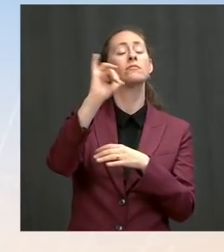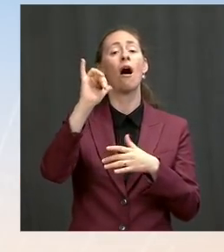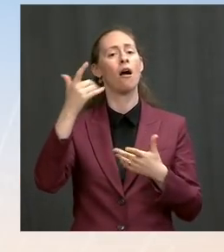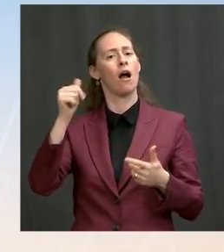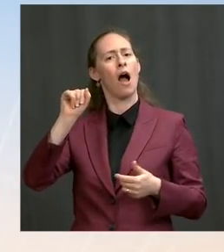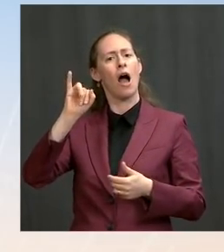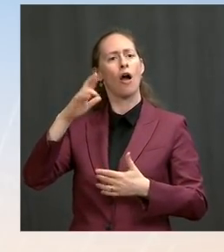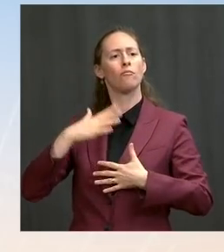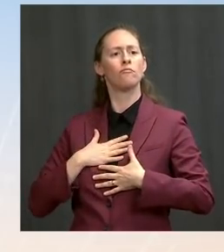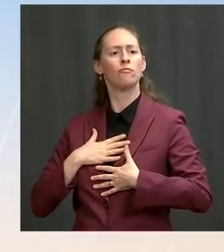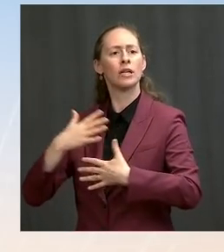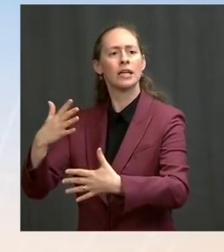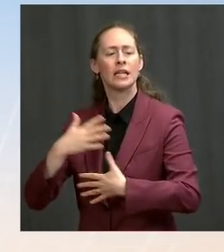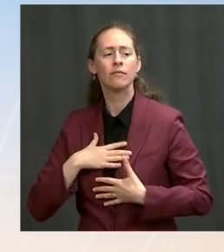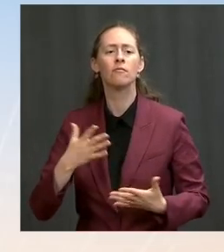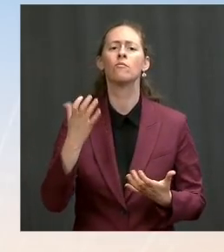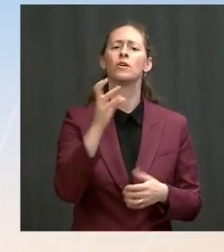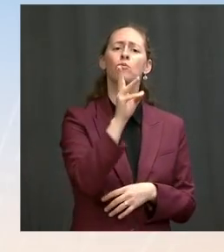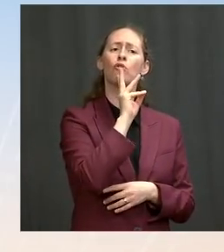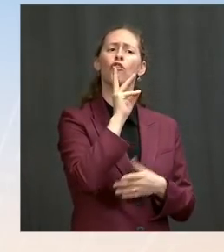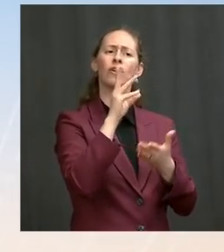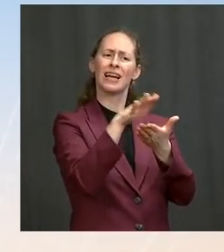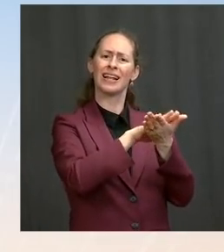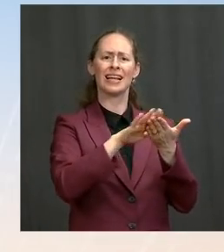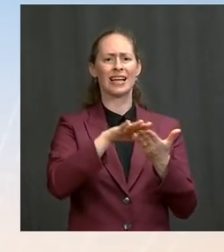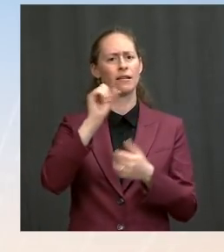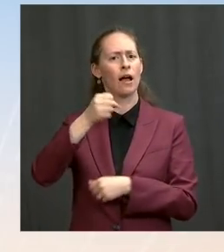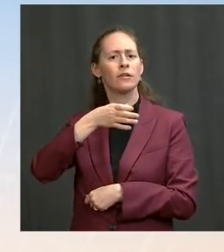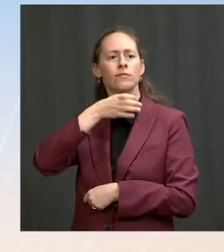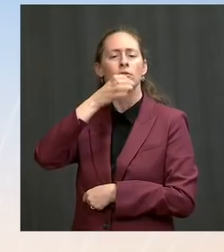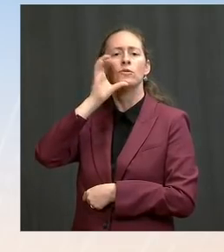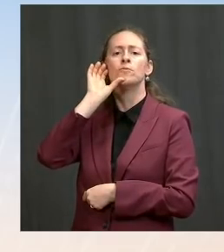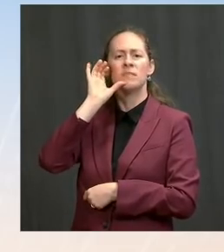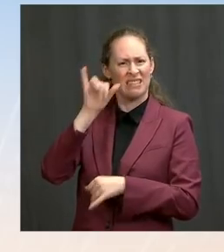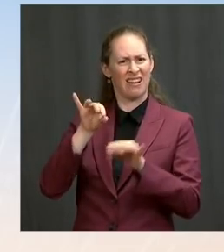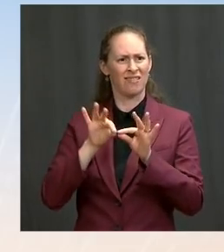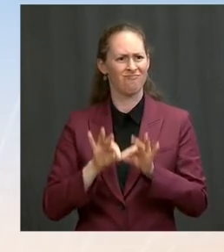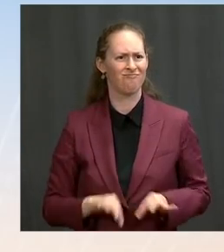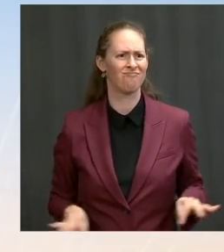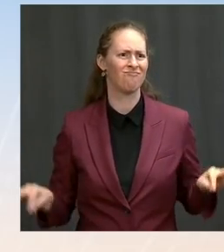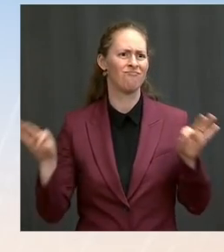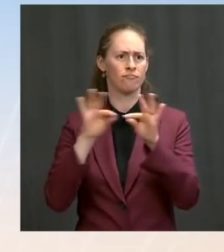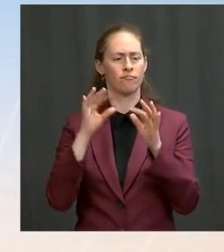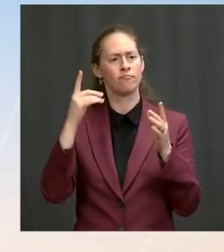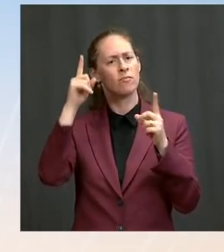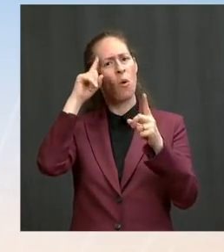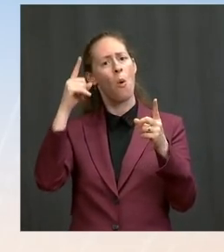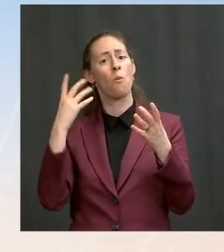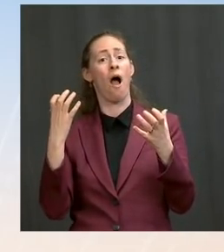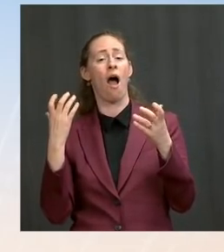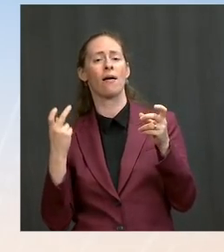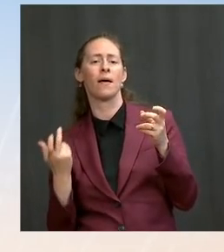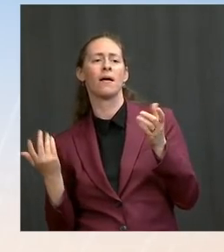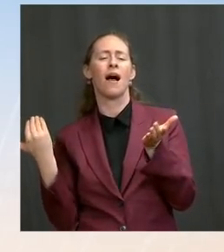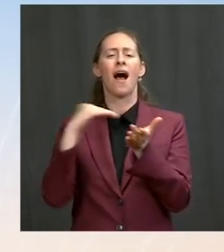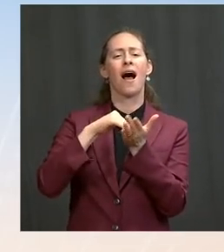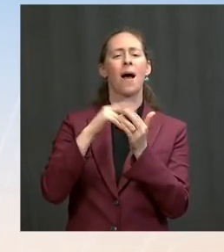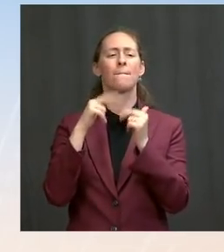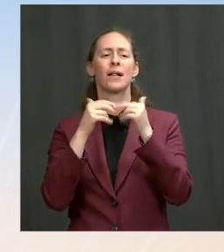President Biden's Build Back Better agenda, because he believes no family, no child should be still drinking water from lead